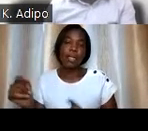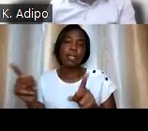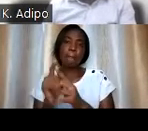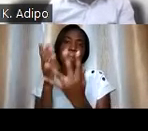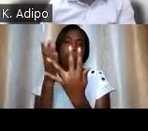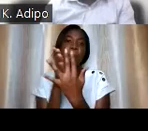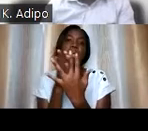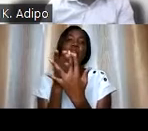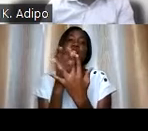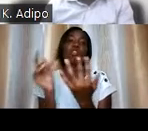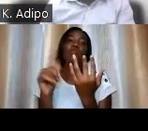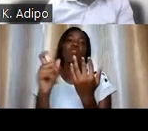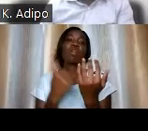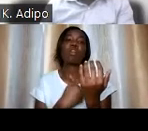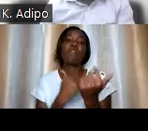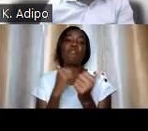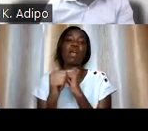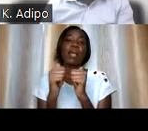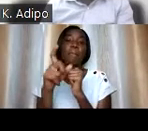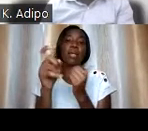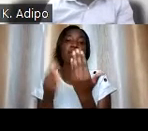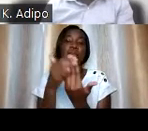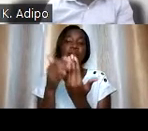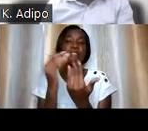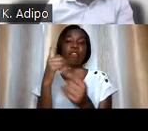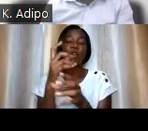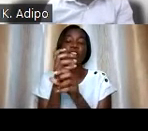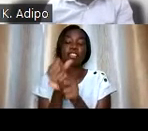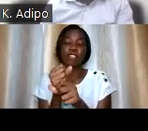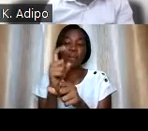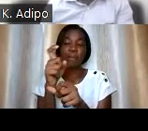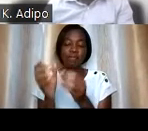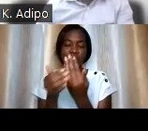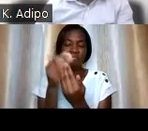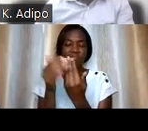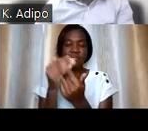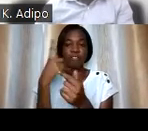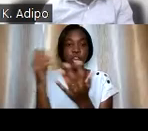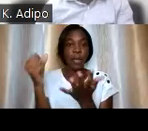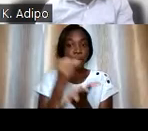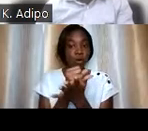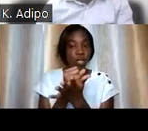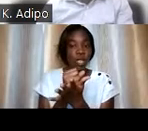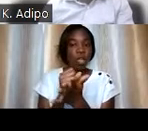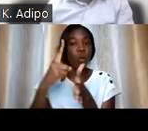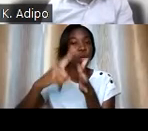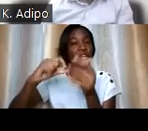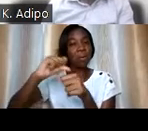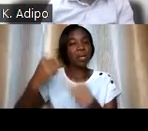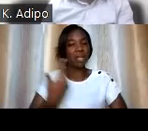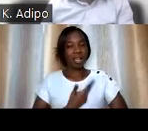is, we must take care of the organization. We are taking care of the employees. What about us? Who takes